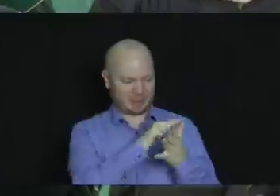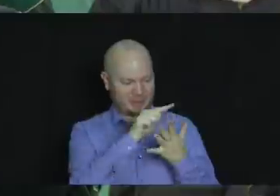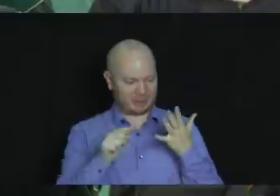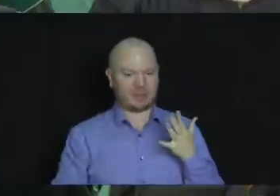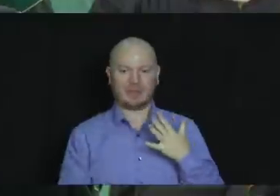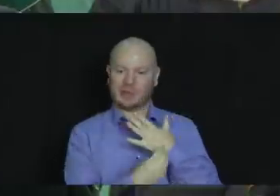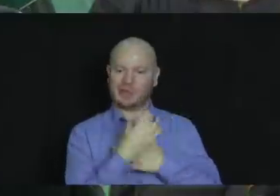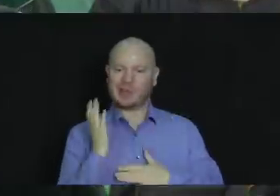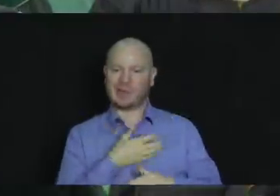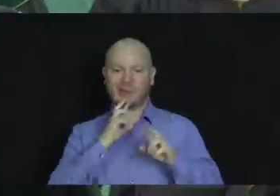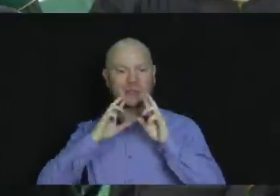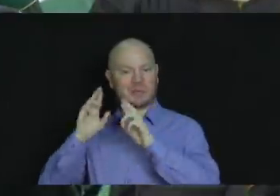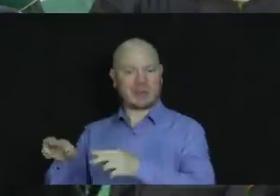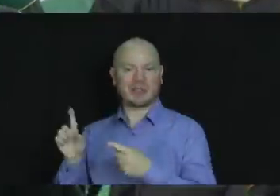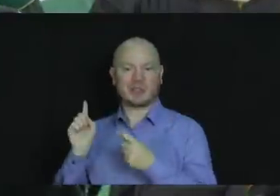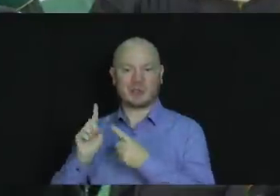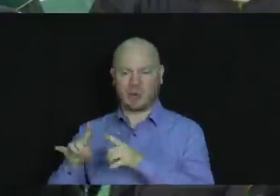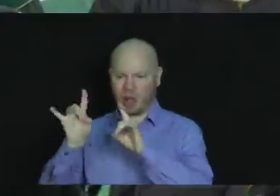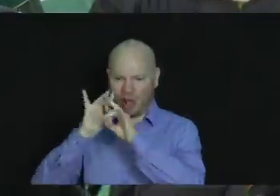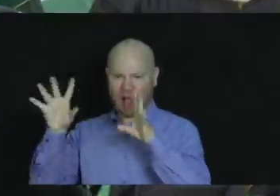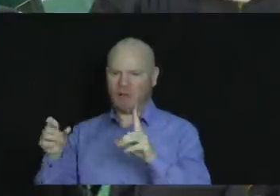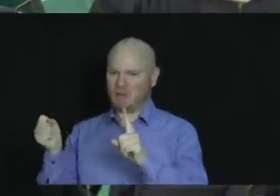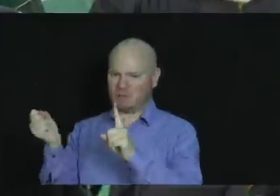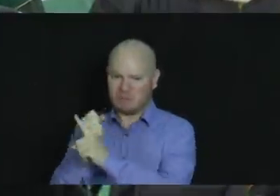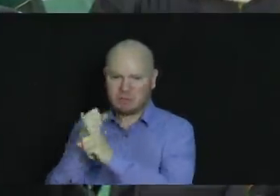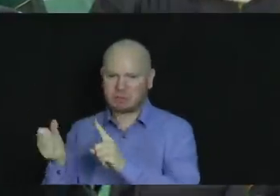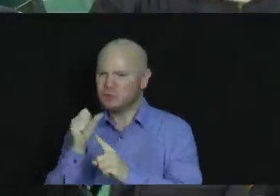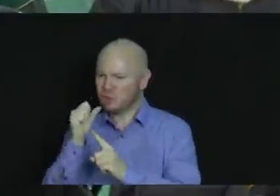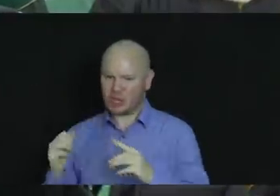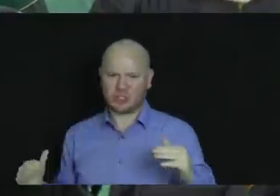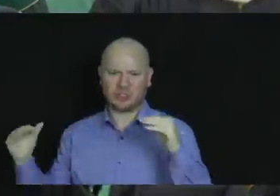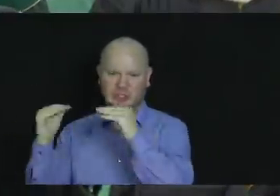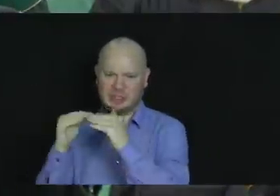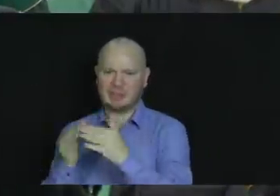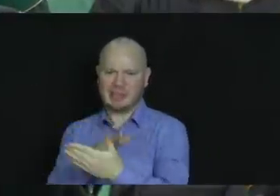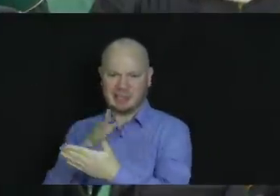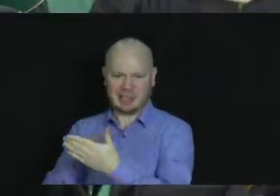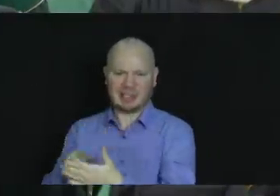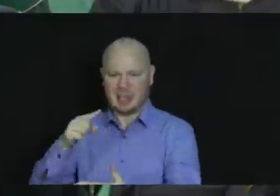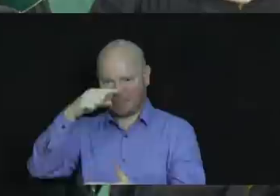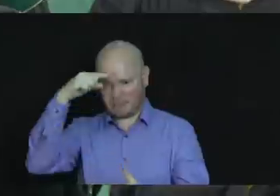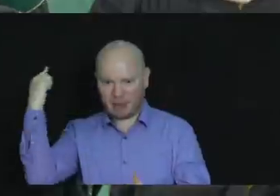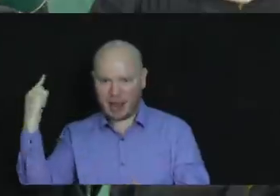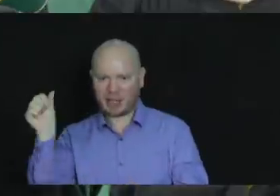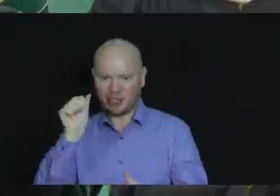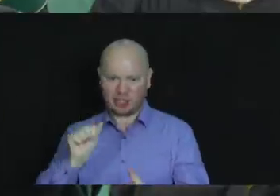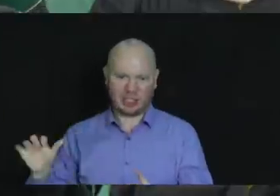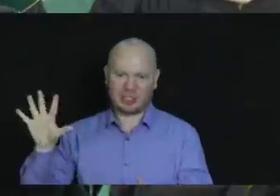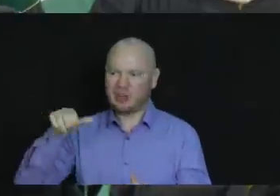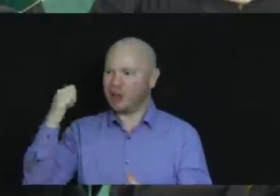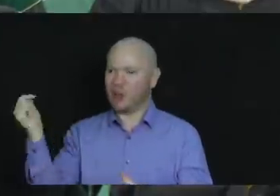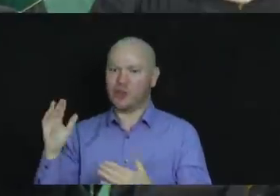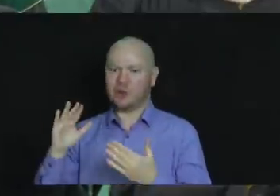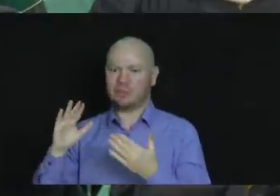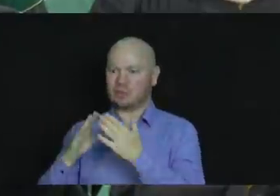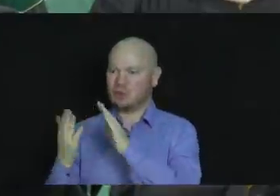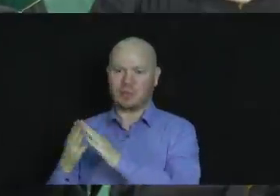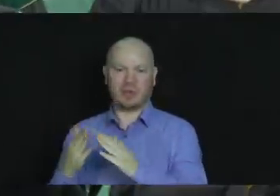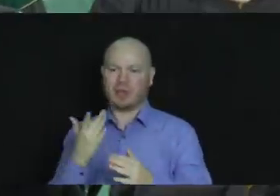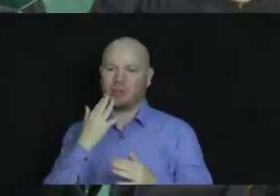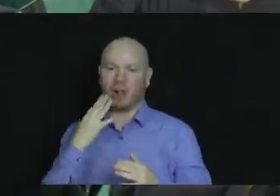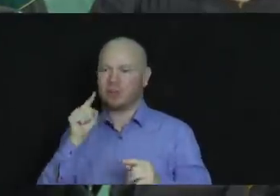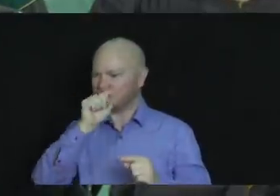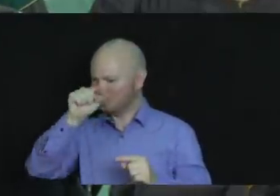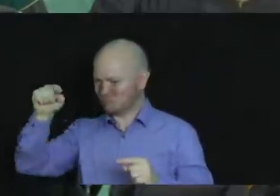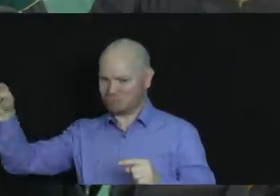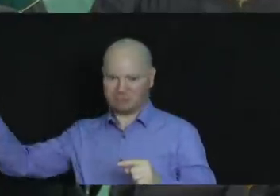to the incidents of violence and injustice against Black, Asian, and other communities of color